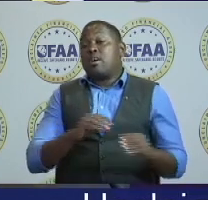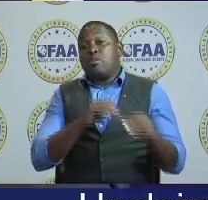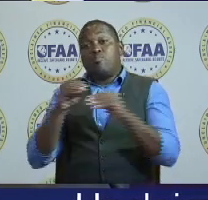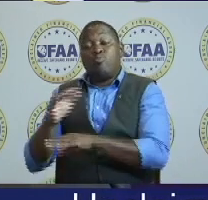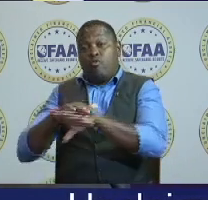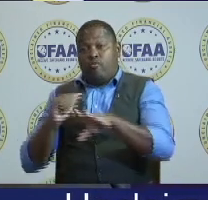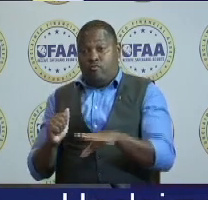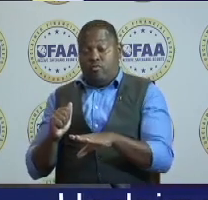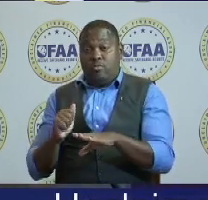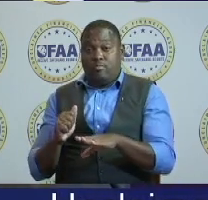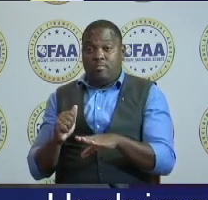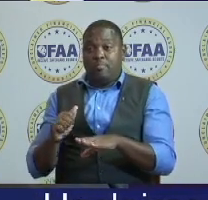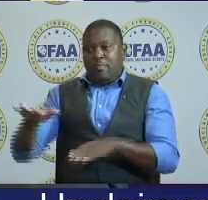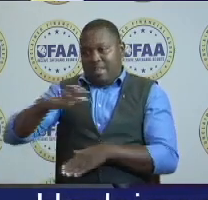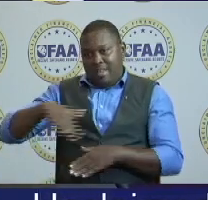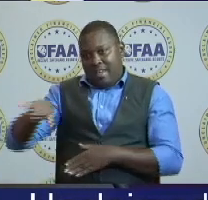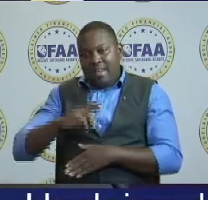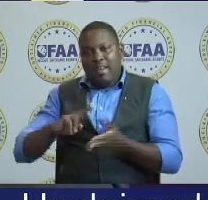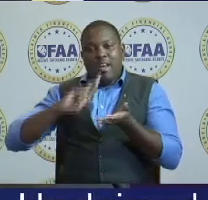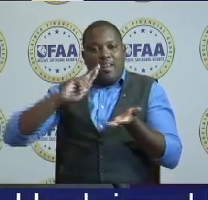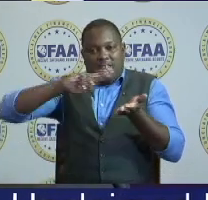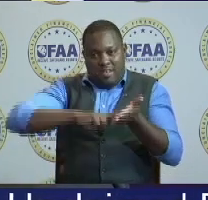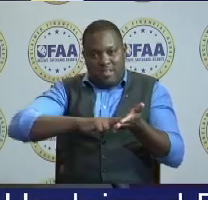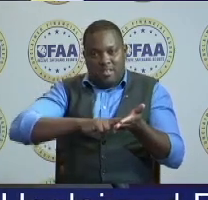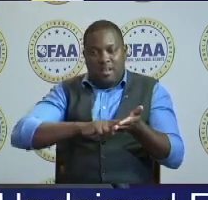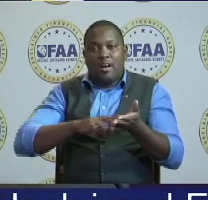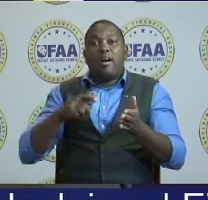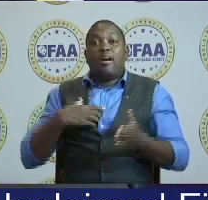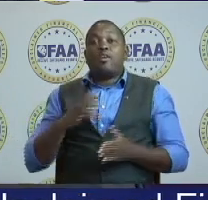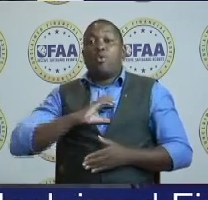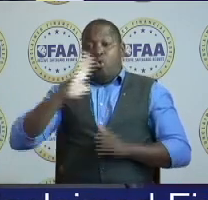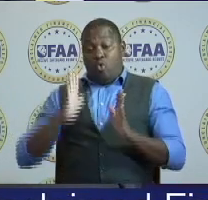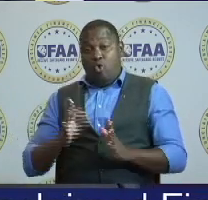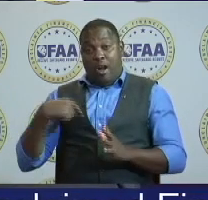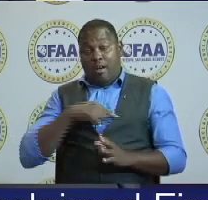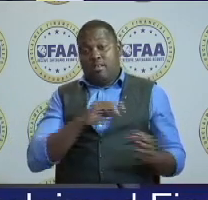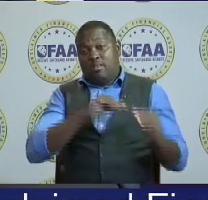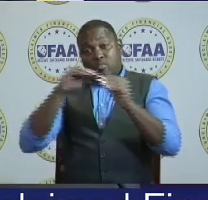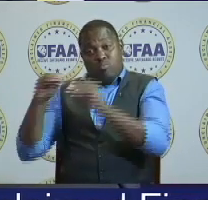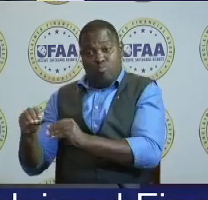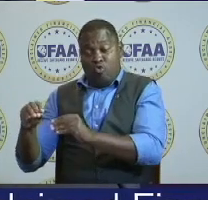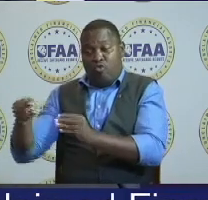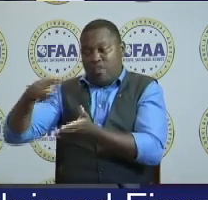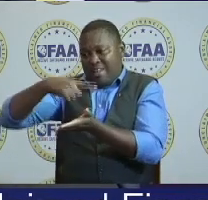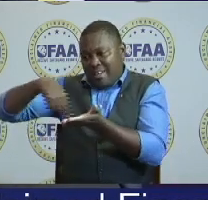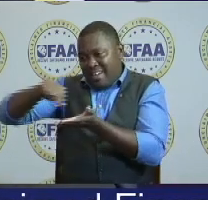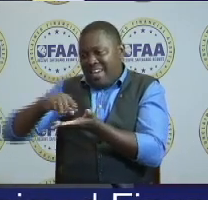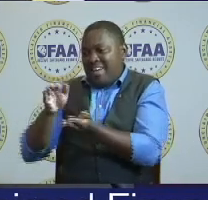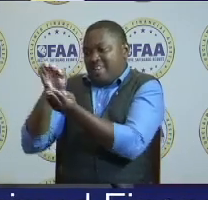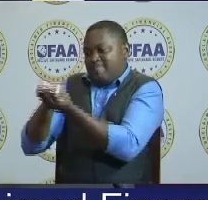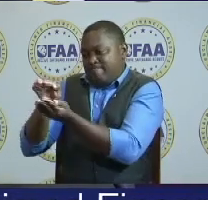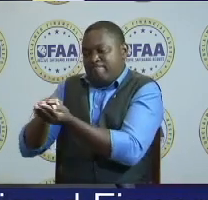their current registrars or the holders or the custodians to our central depository